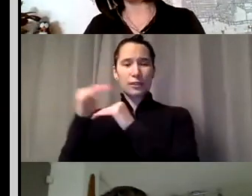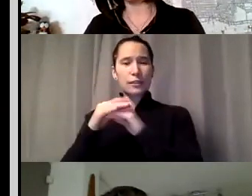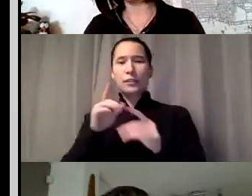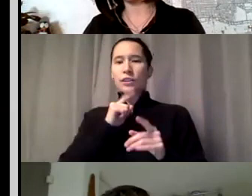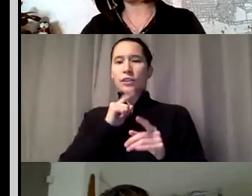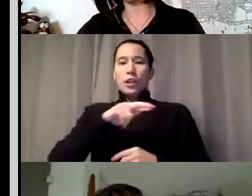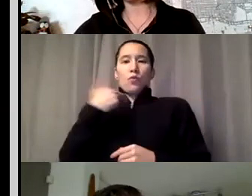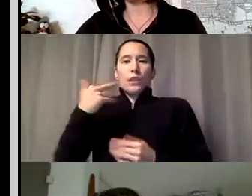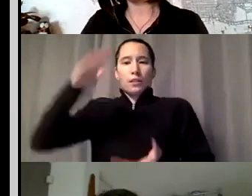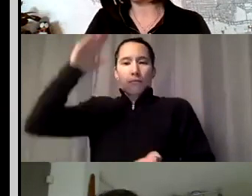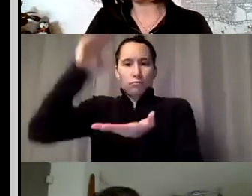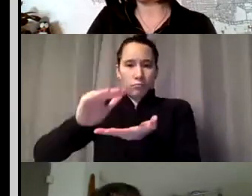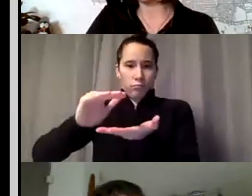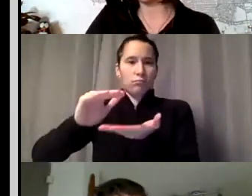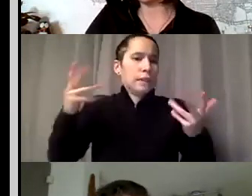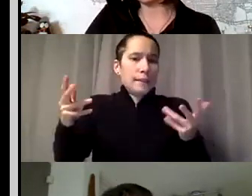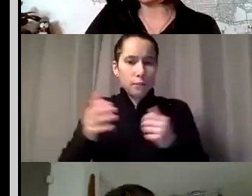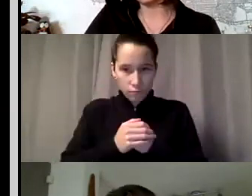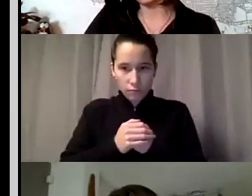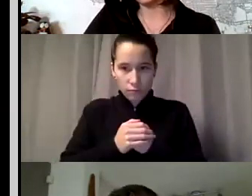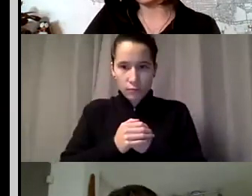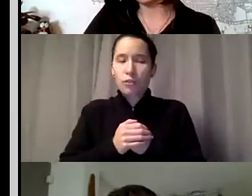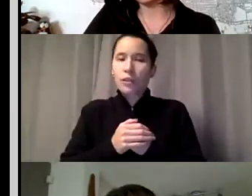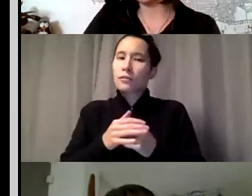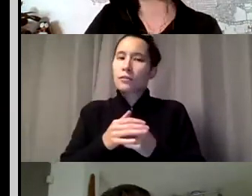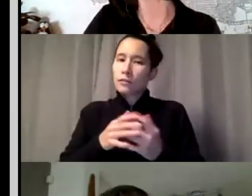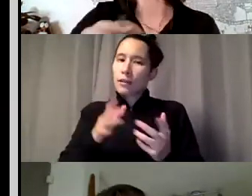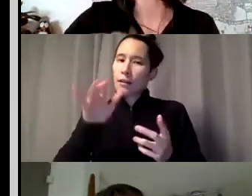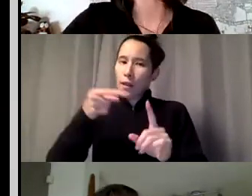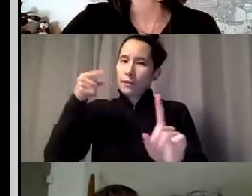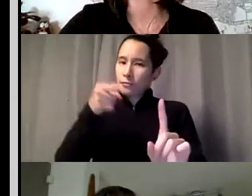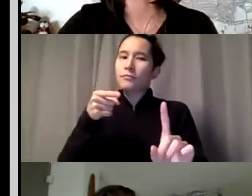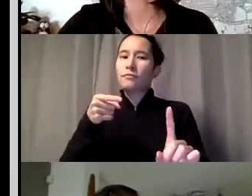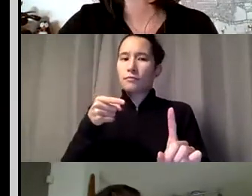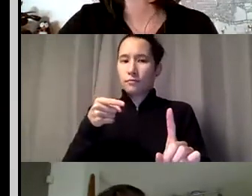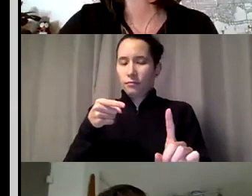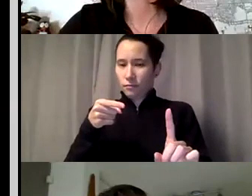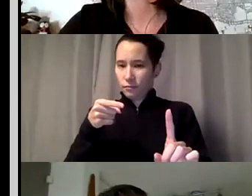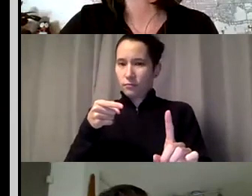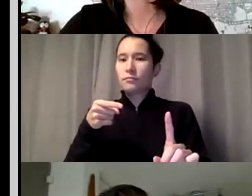intent, and everything that I would like to point back to is how can we reduce